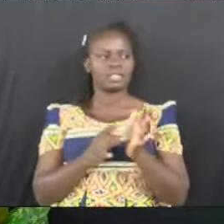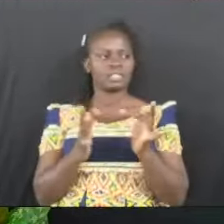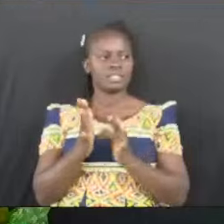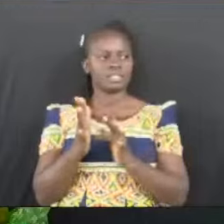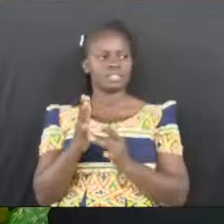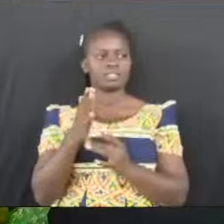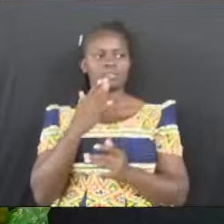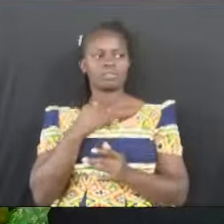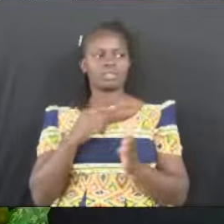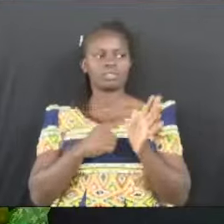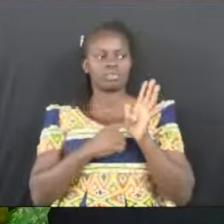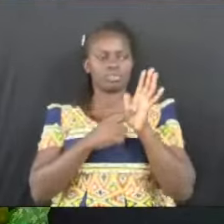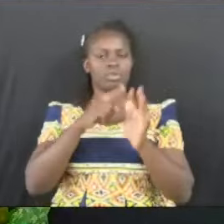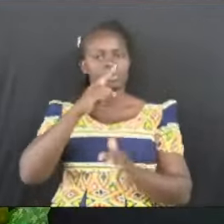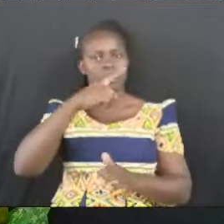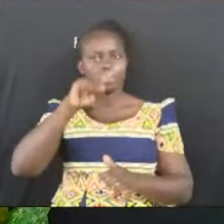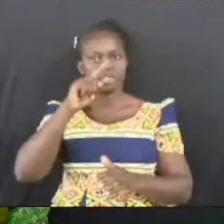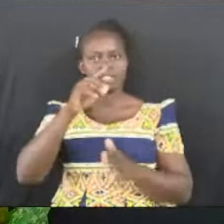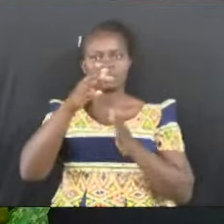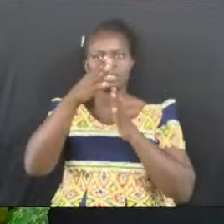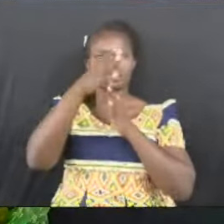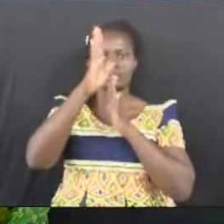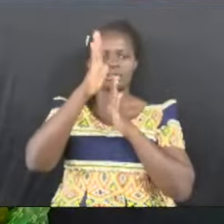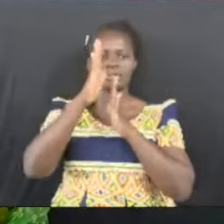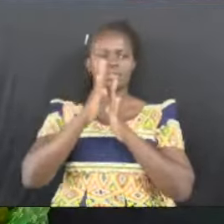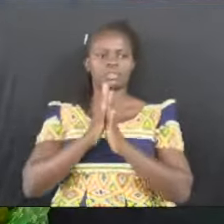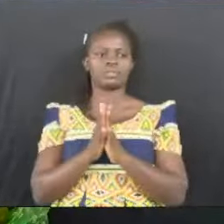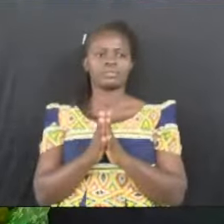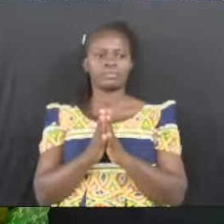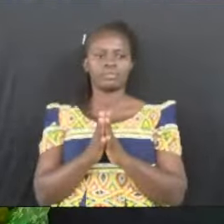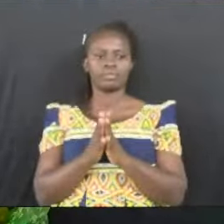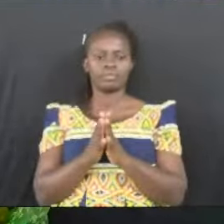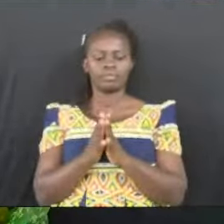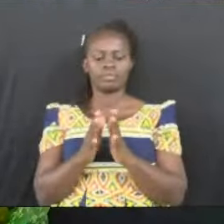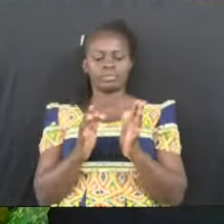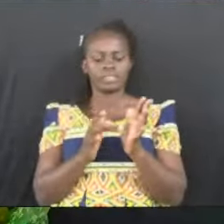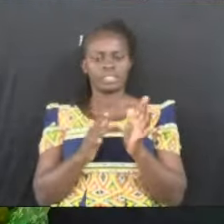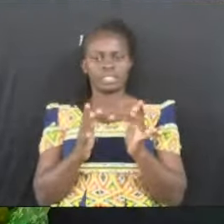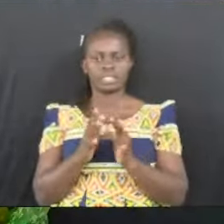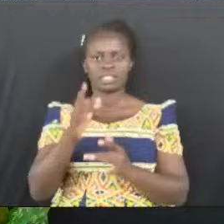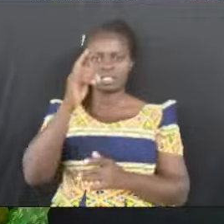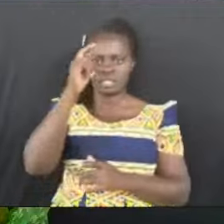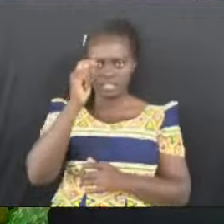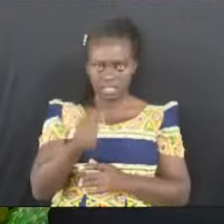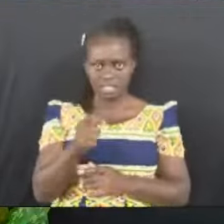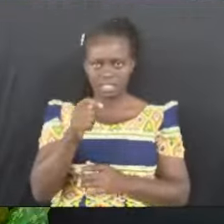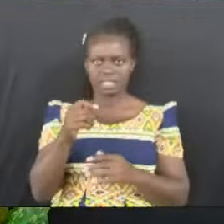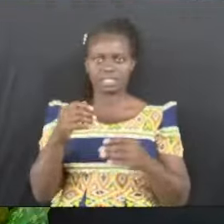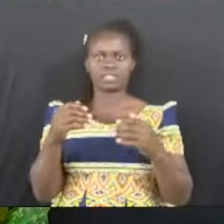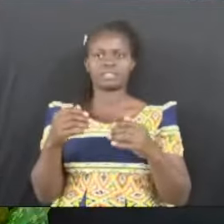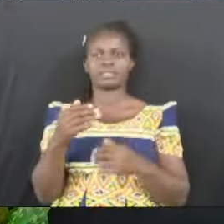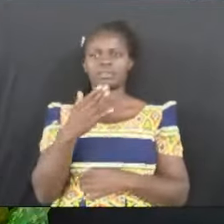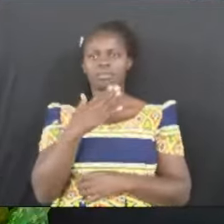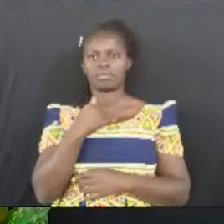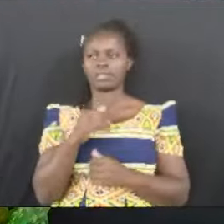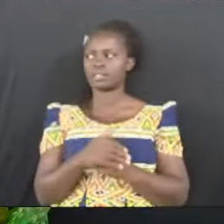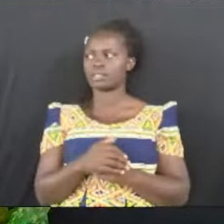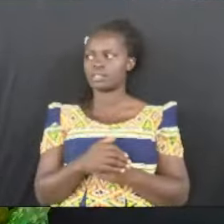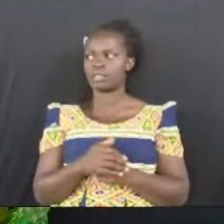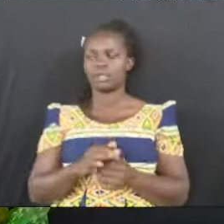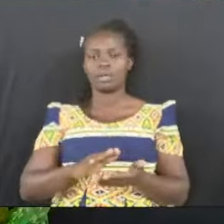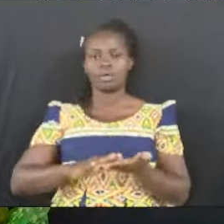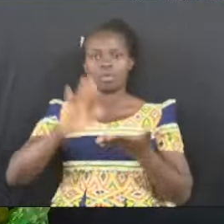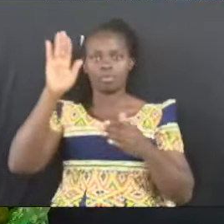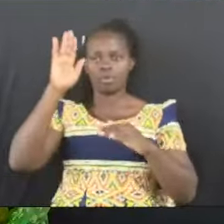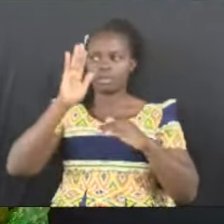passionate about justice, about, but more than